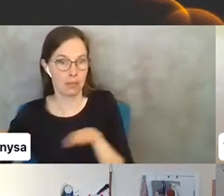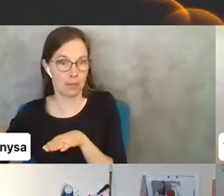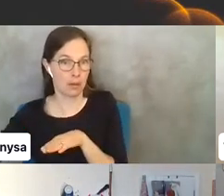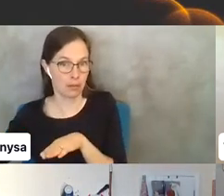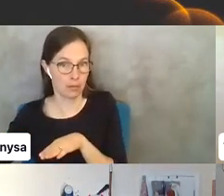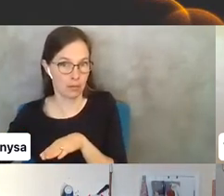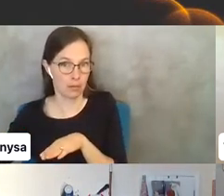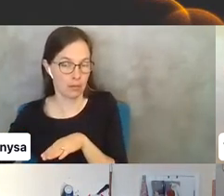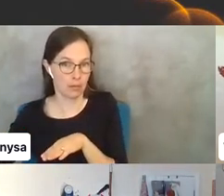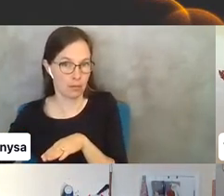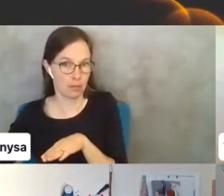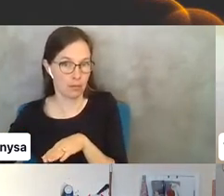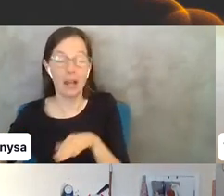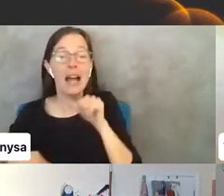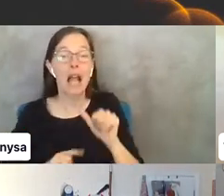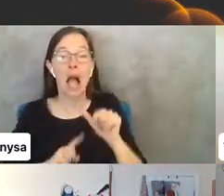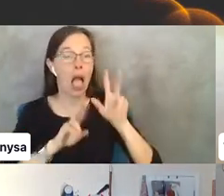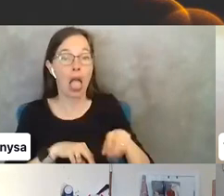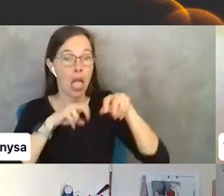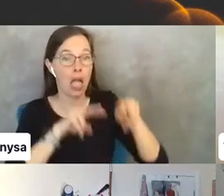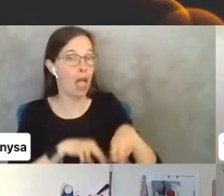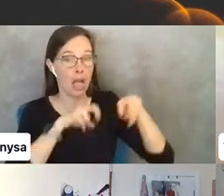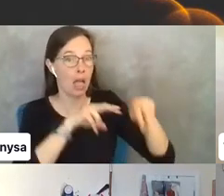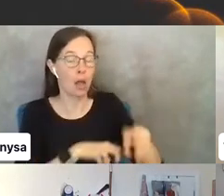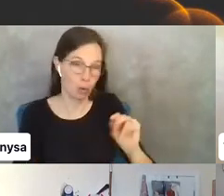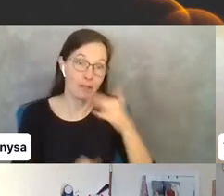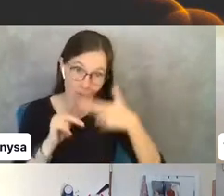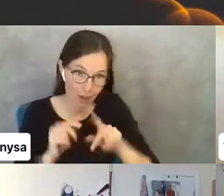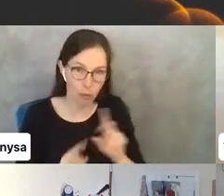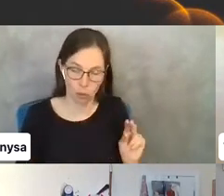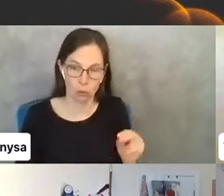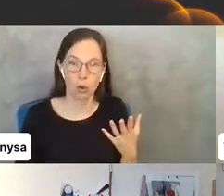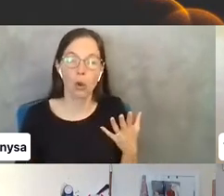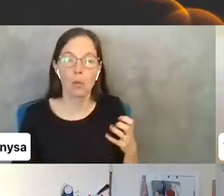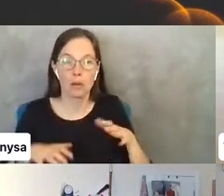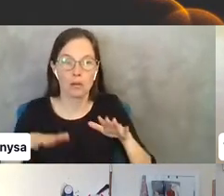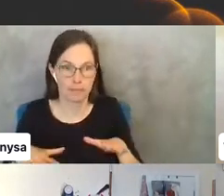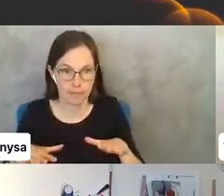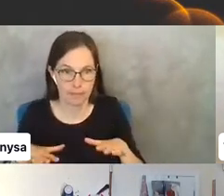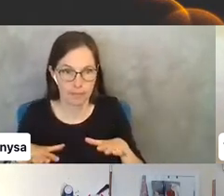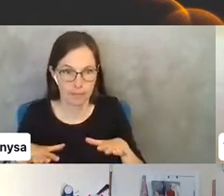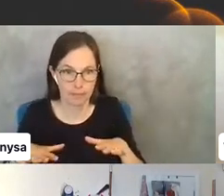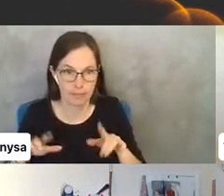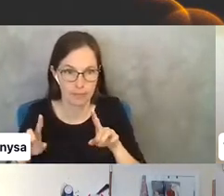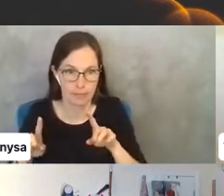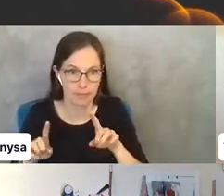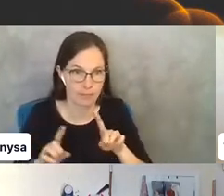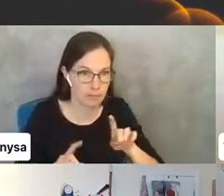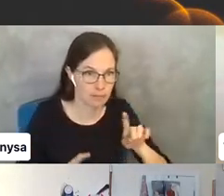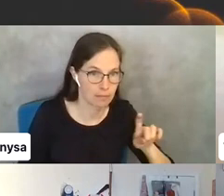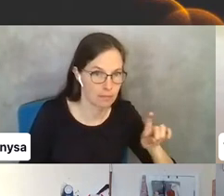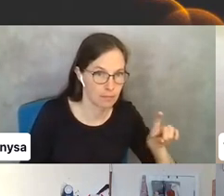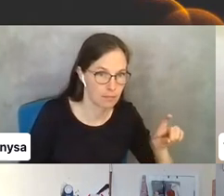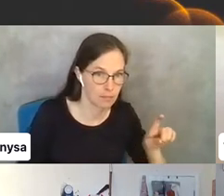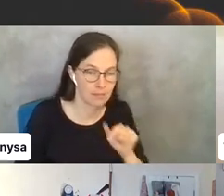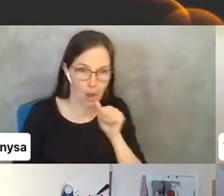no galloping, even though that's really fun. You want to stay nice and leveled in